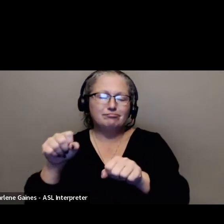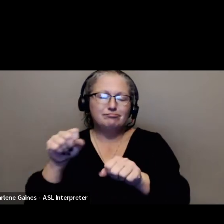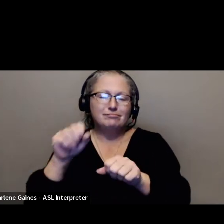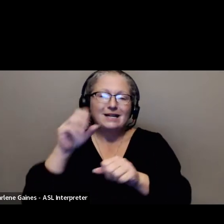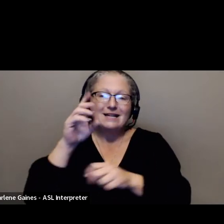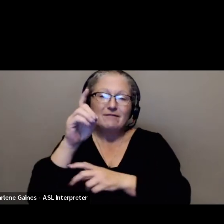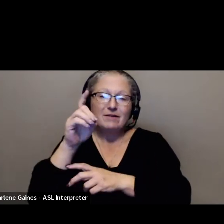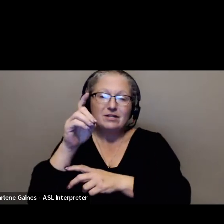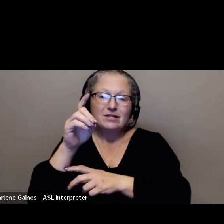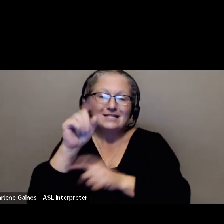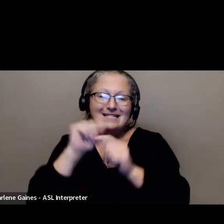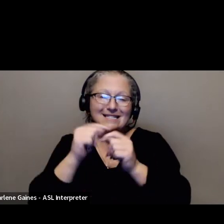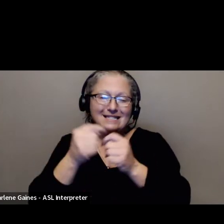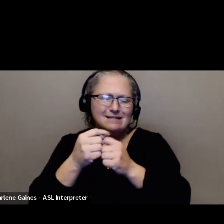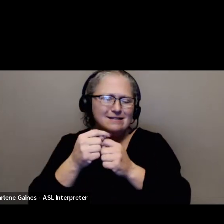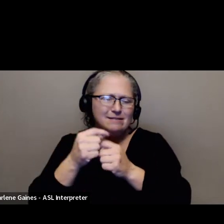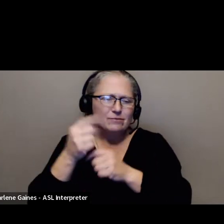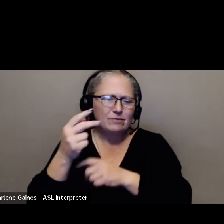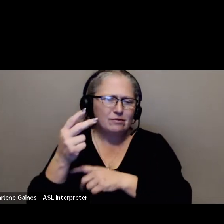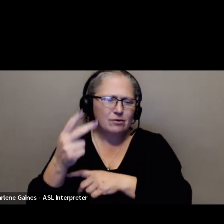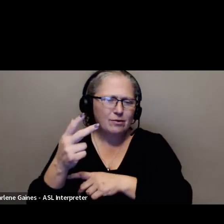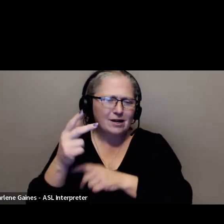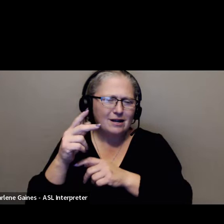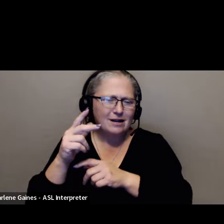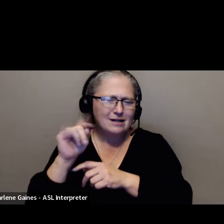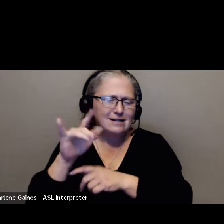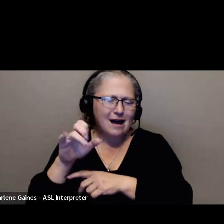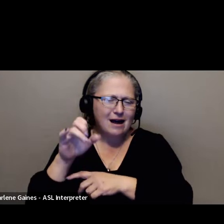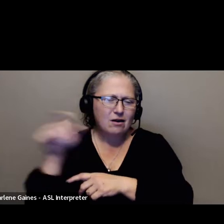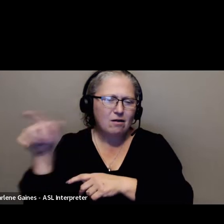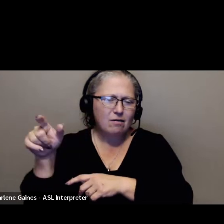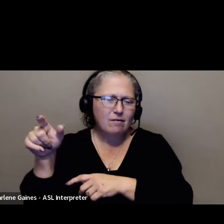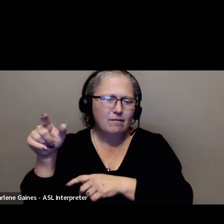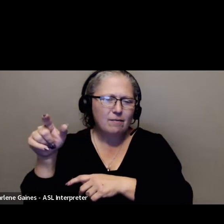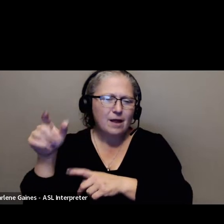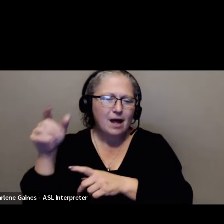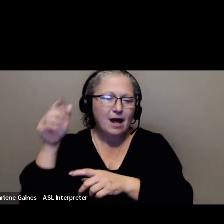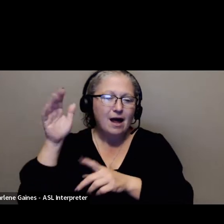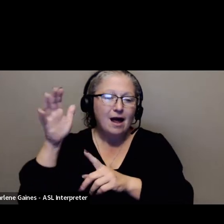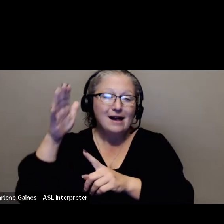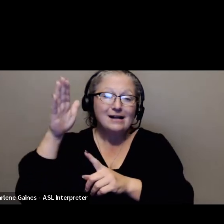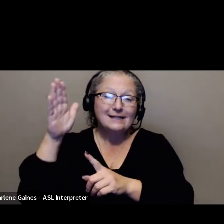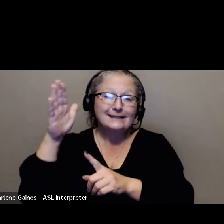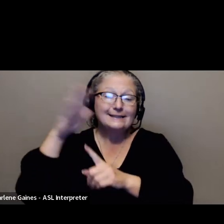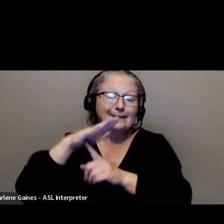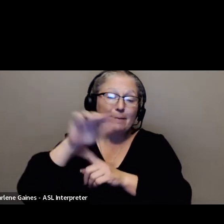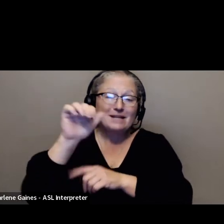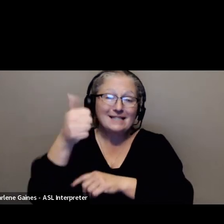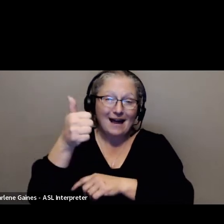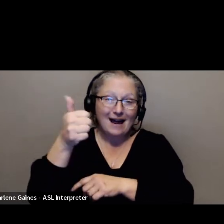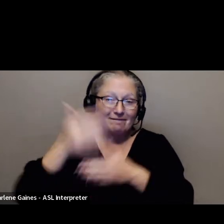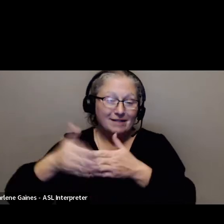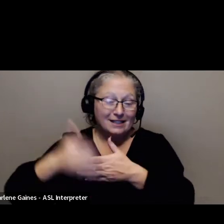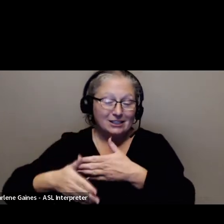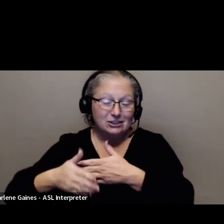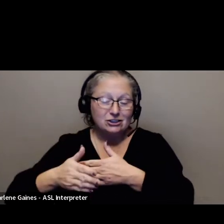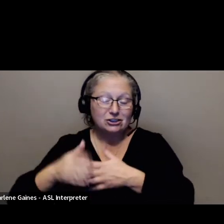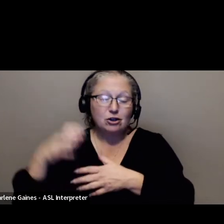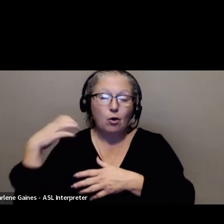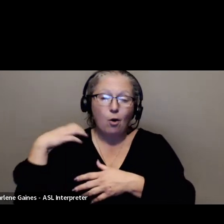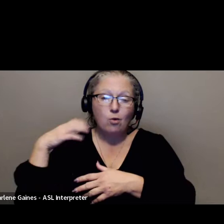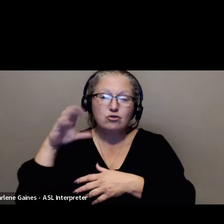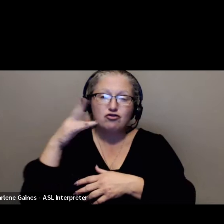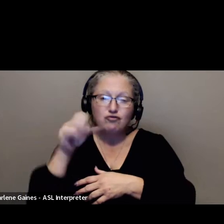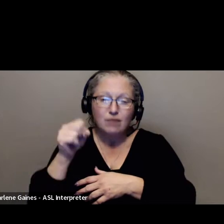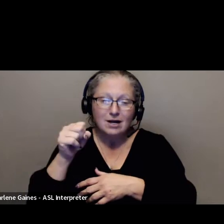title this past weekend, and the Panthers ran for 3 top 10 finishes. Big shout out to Coach Chris Coleman and